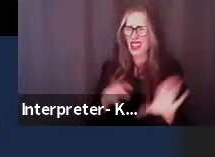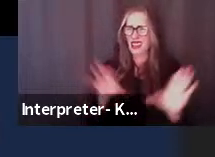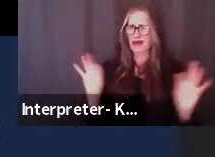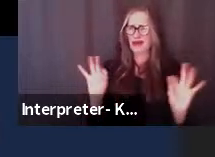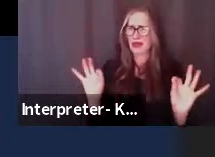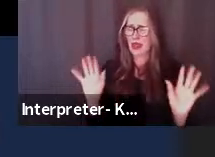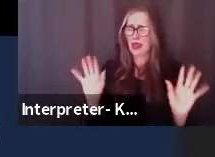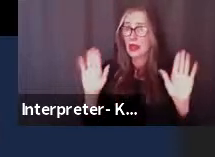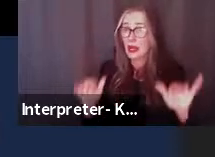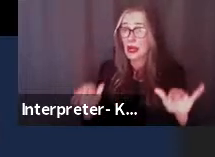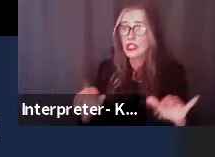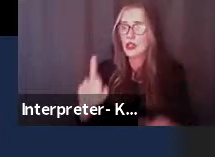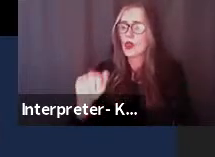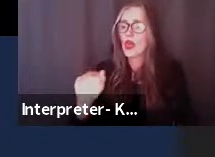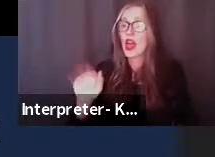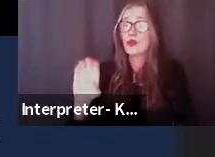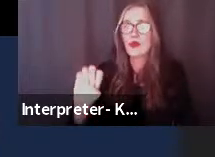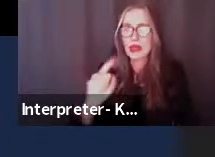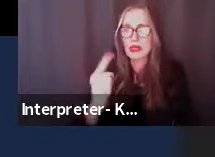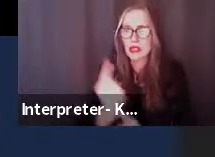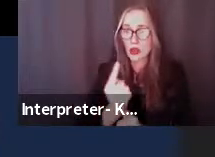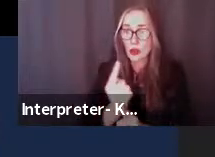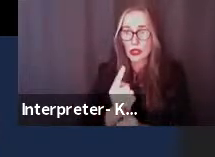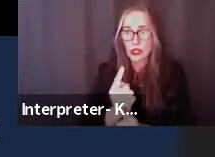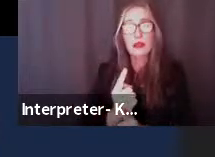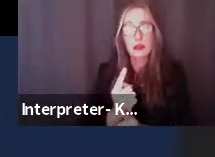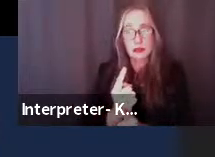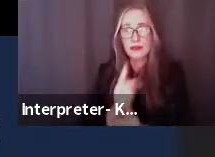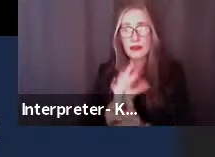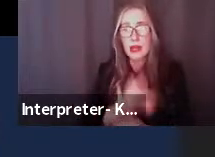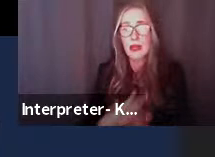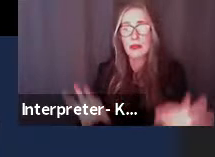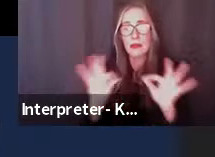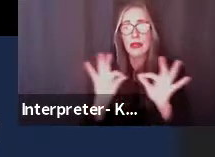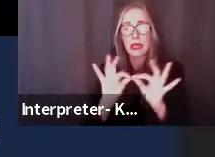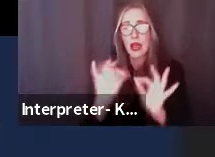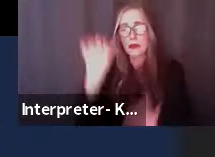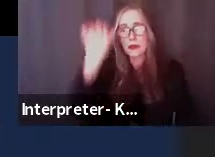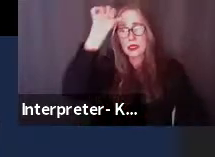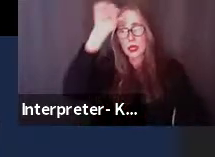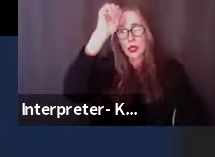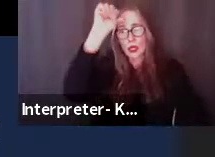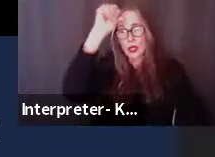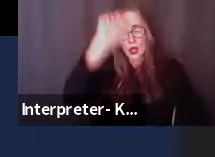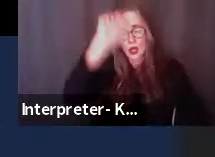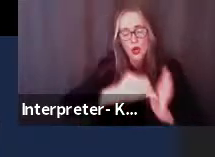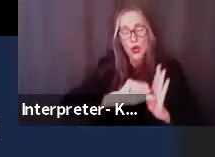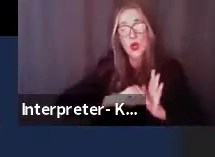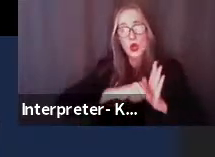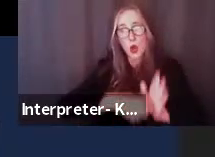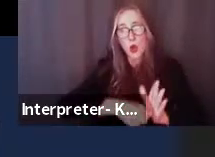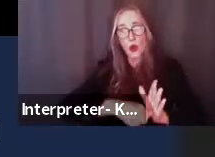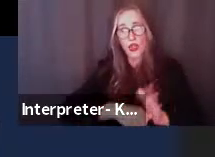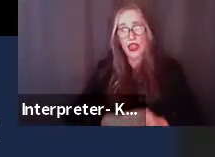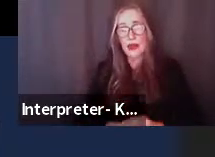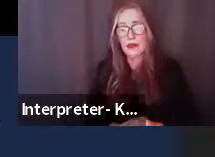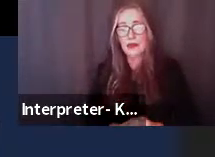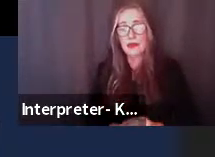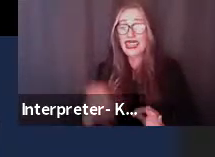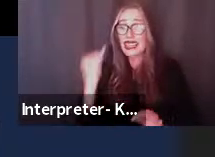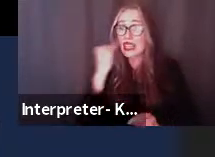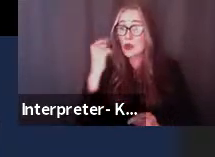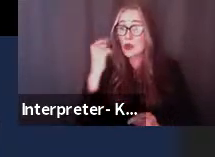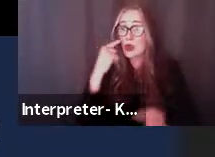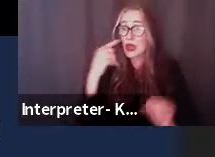um becomes noteworthy now one can argue if we're able to talk more away more ways in which eugenics